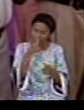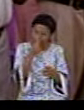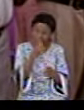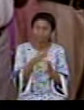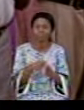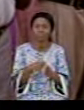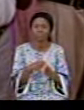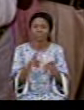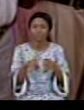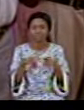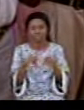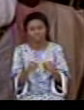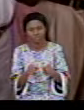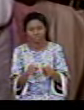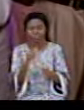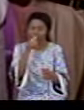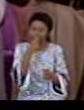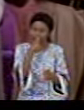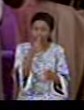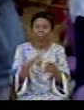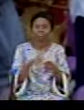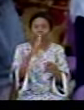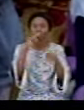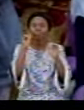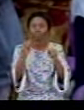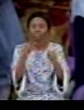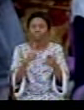persevere, to be able to patiently go